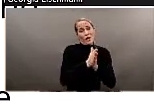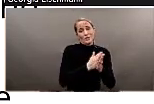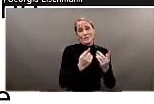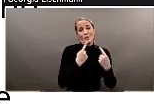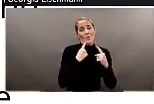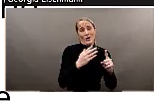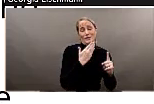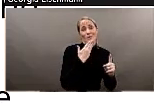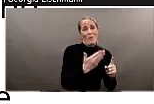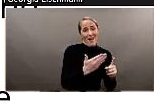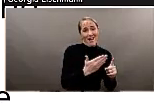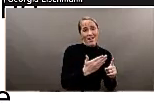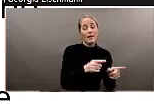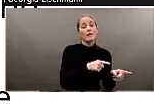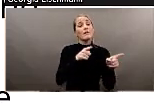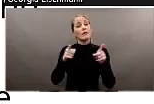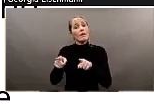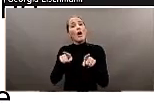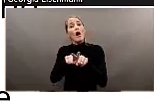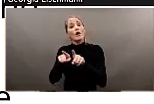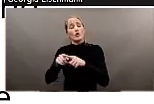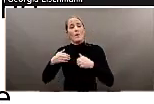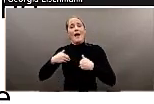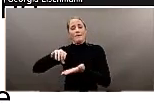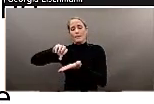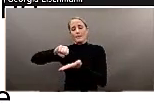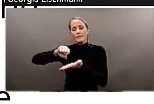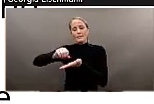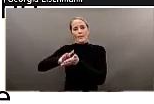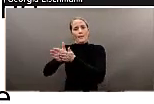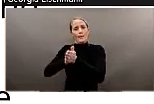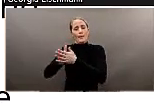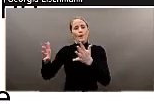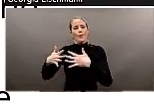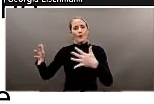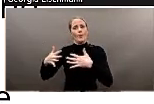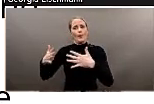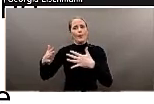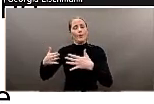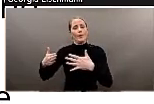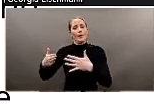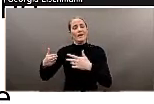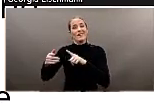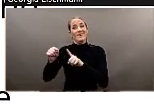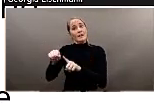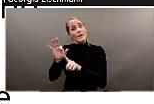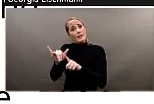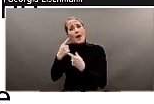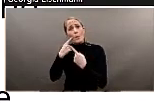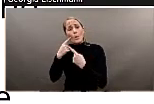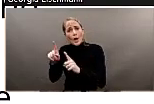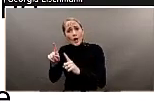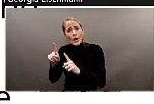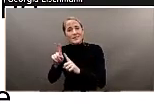these viral infections, and you can do that. That's a much quicker option. But when